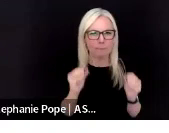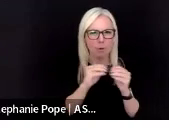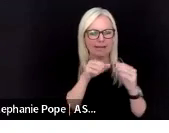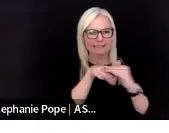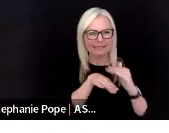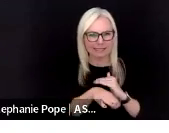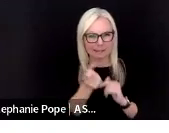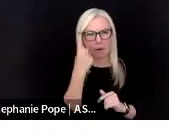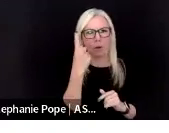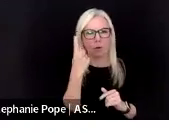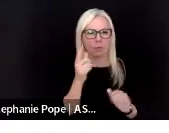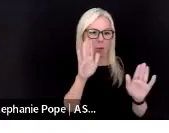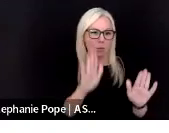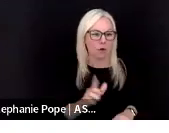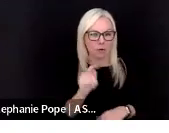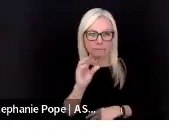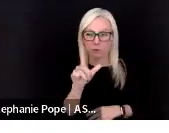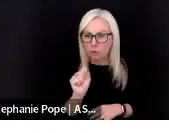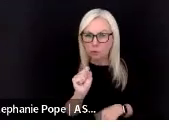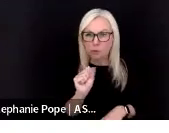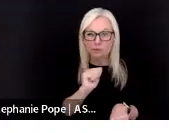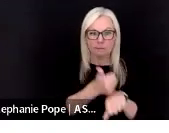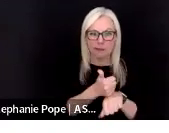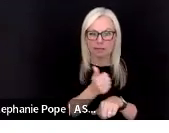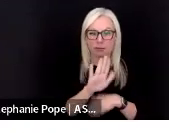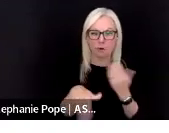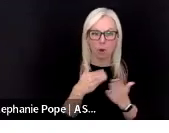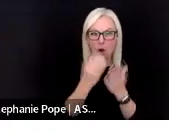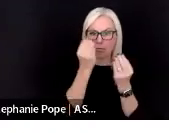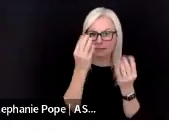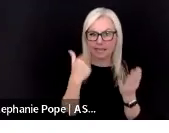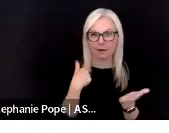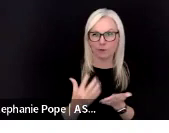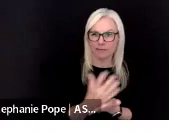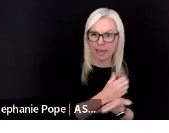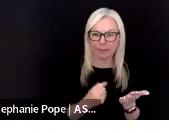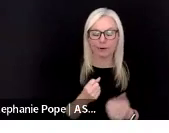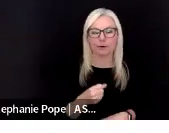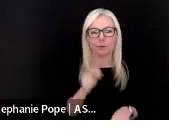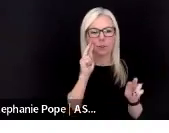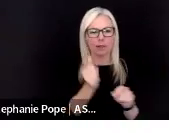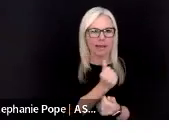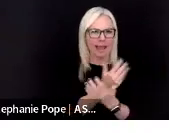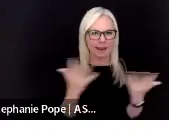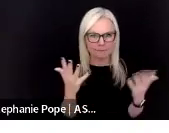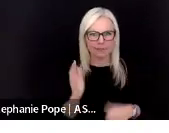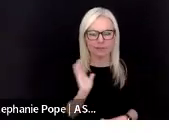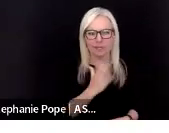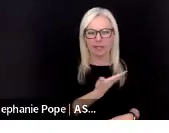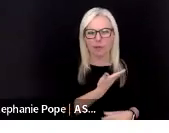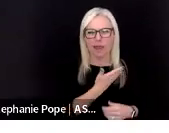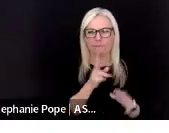are wonderful tools based on the data that we see in the cases we look at every day. There's systemic reviews posted on our